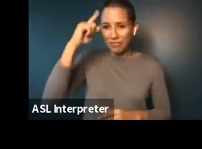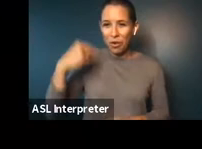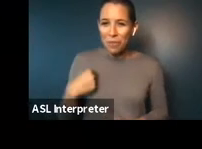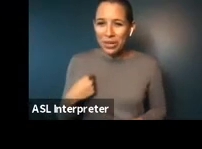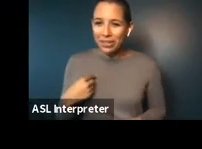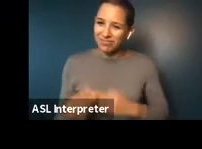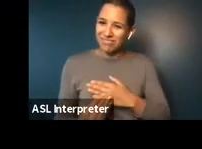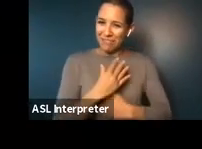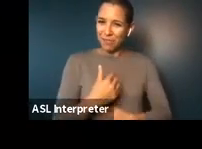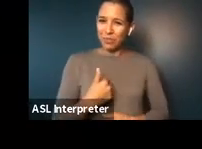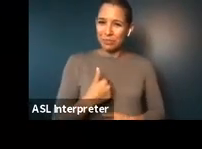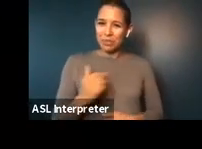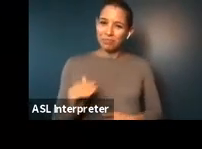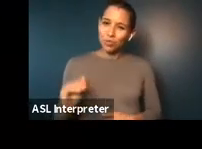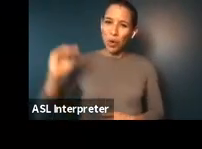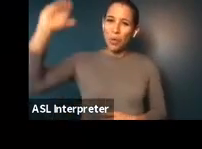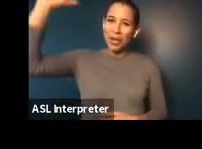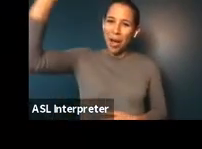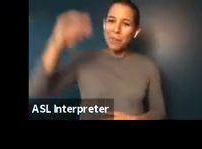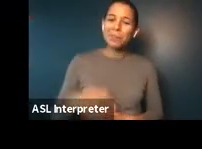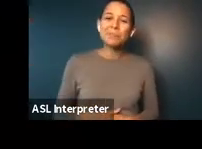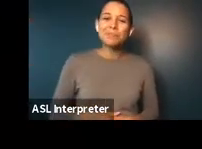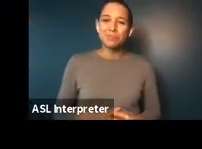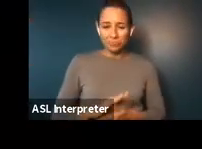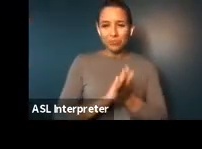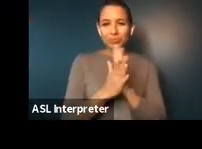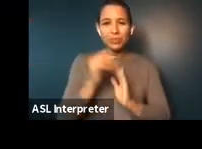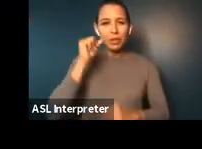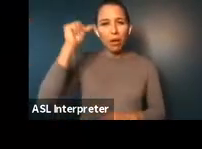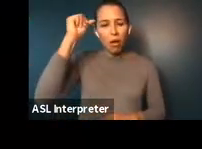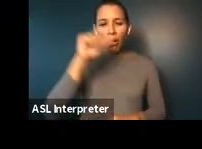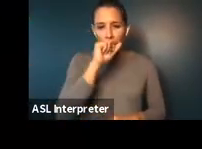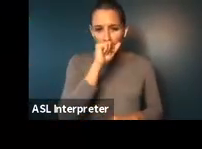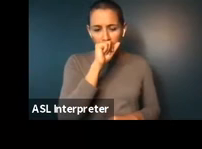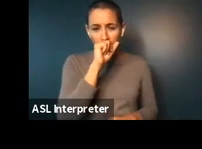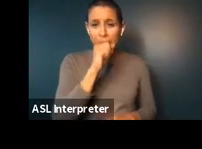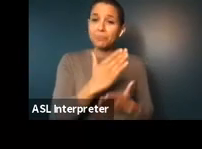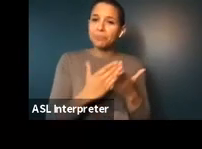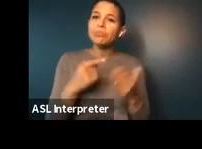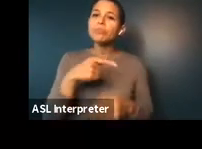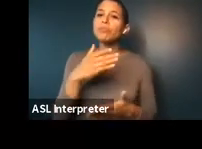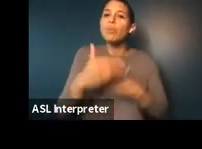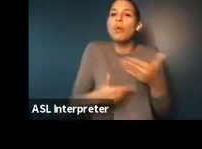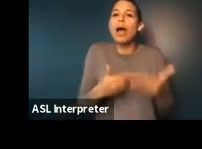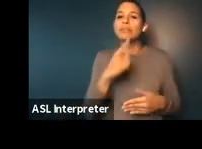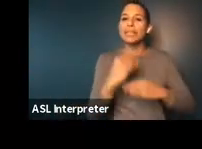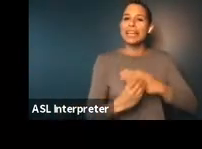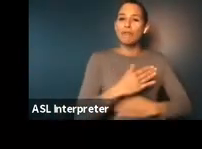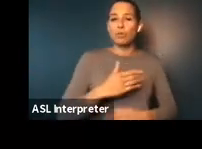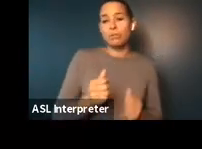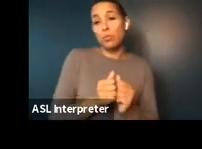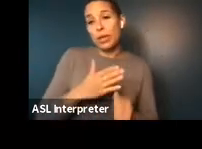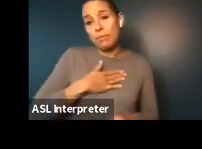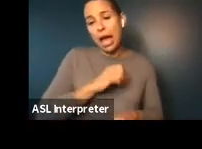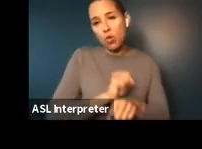part of my process, um, for thinking, not just about the windows installation, but my work was also, um, thinking about some